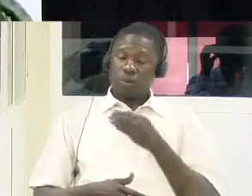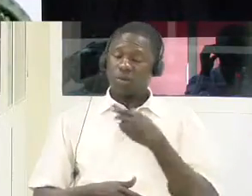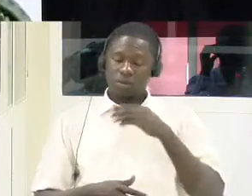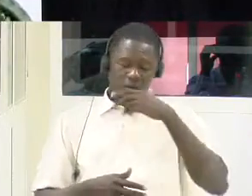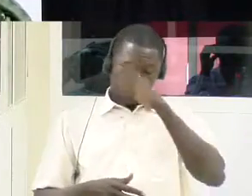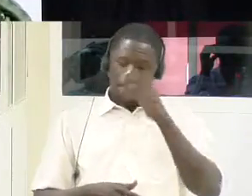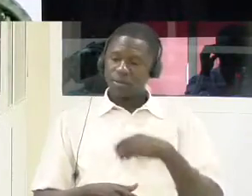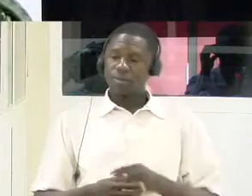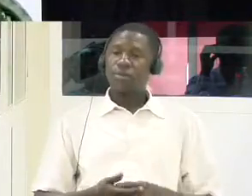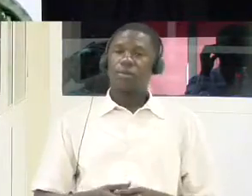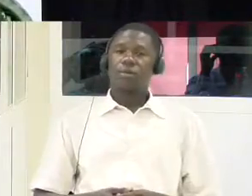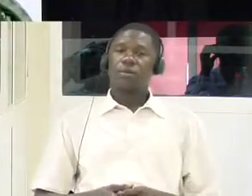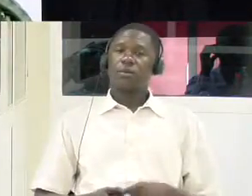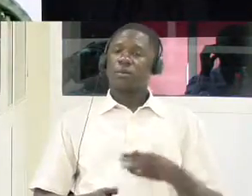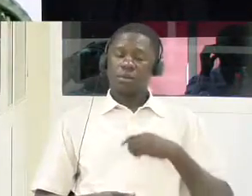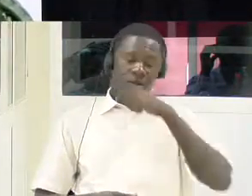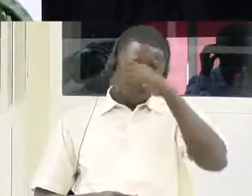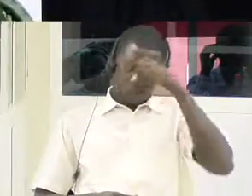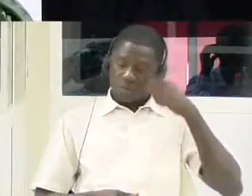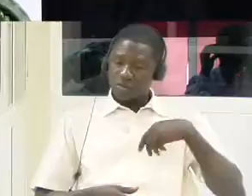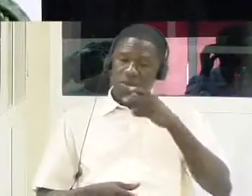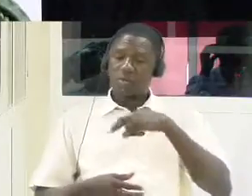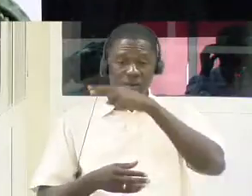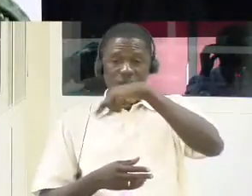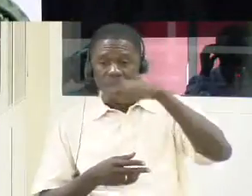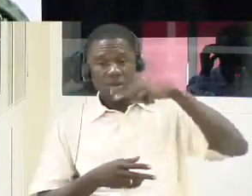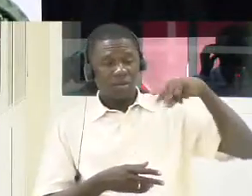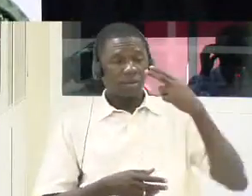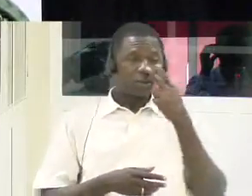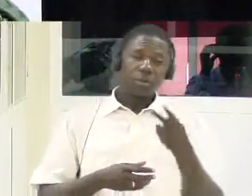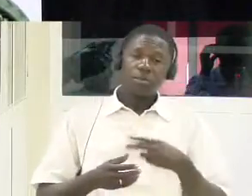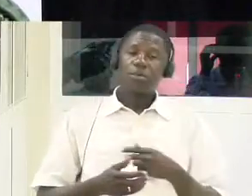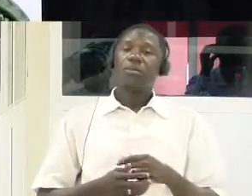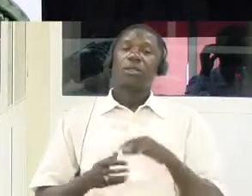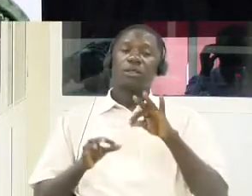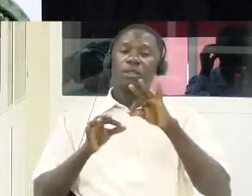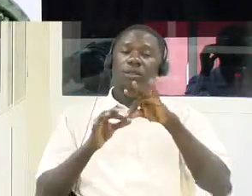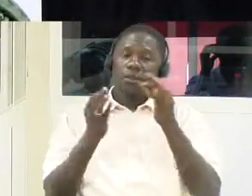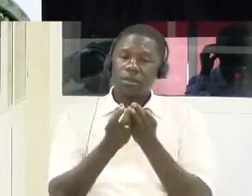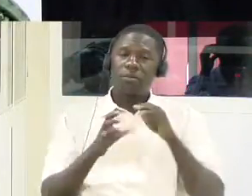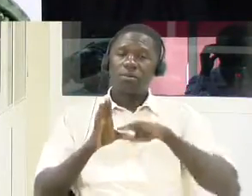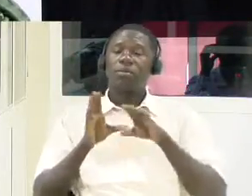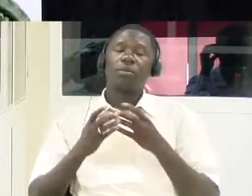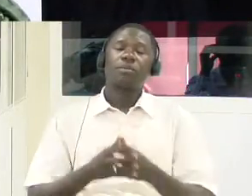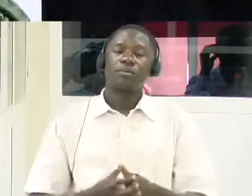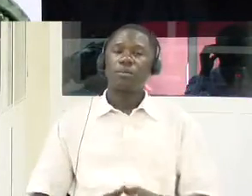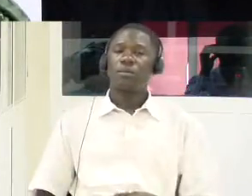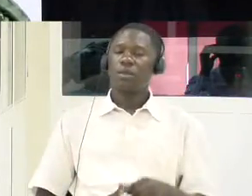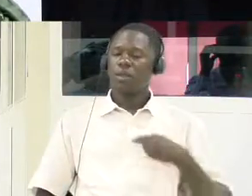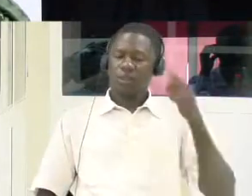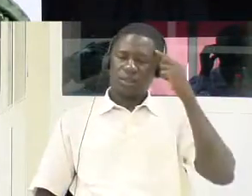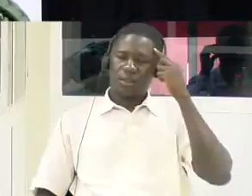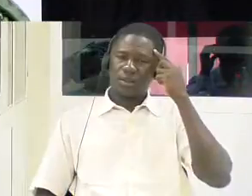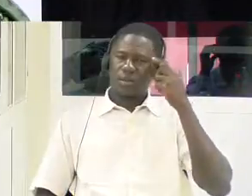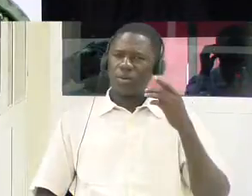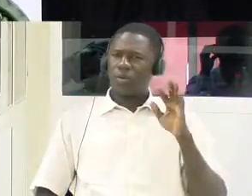routine. I returned back to my routine, going around to check on my troops. And I think when he came that